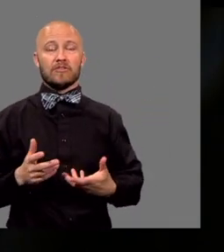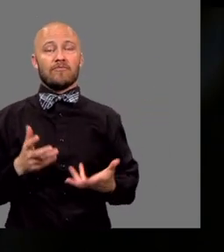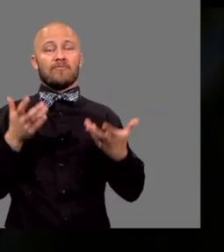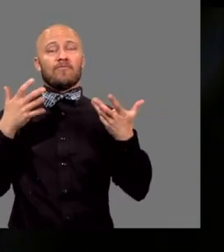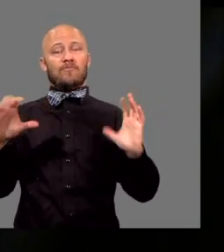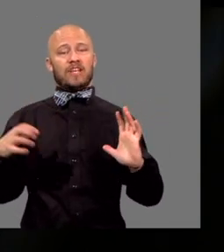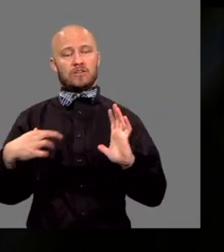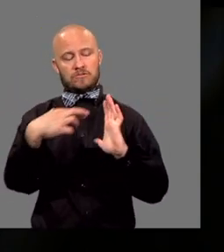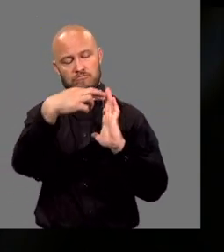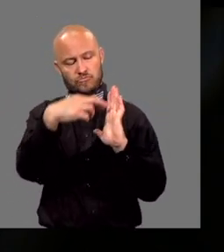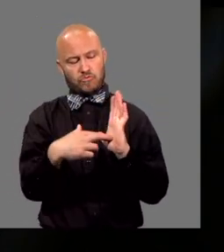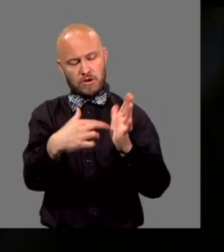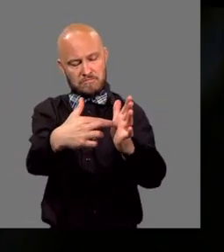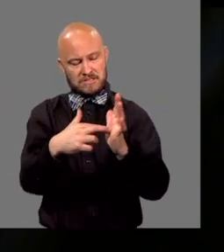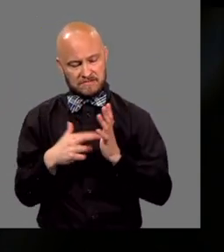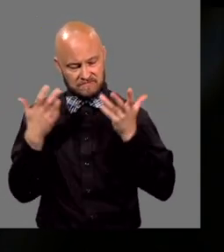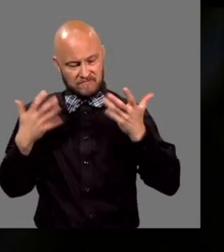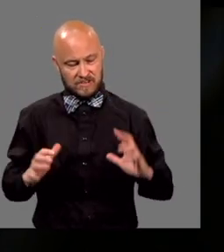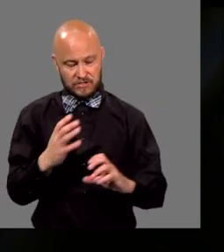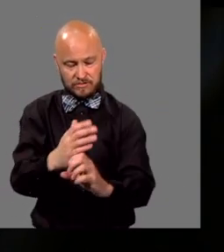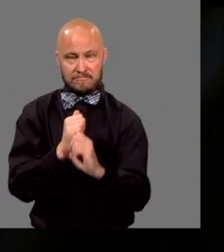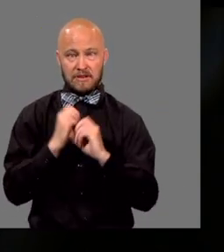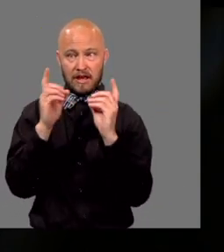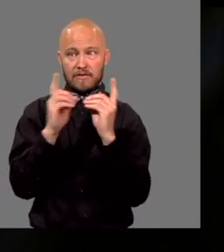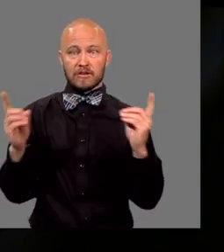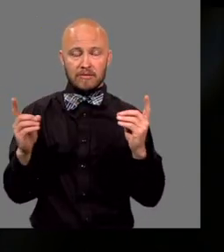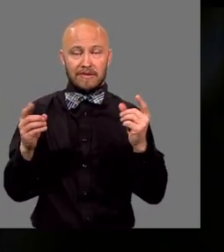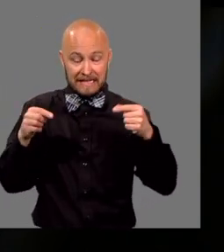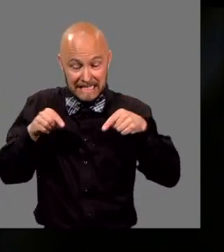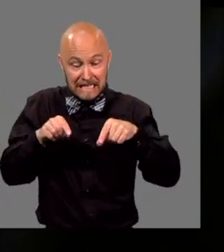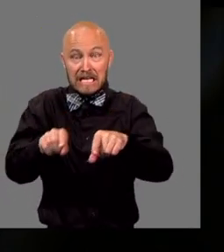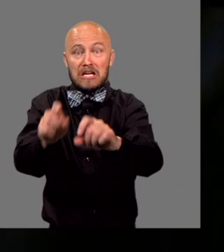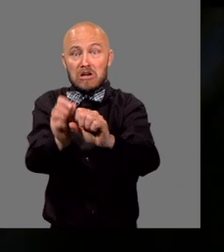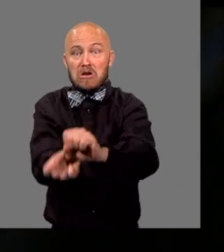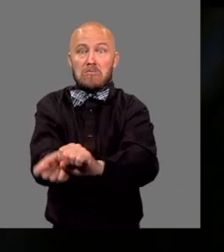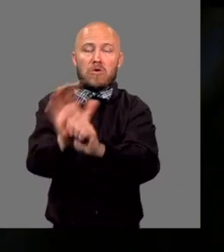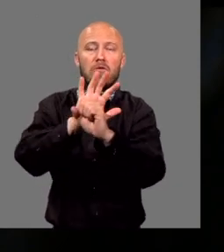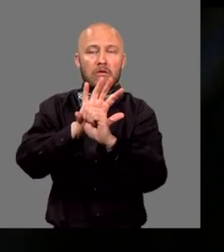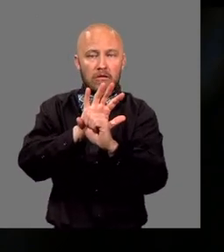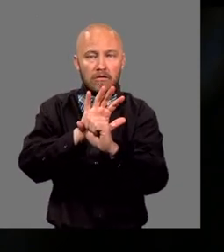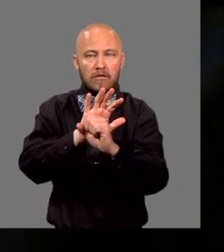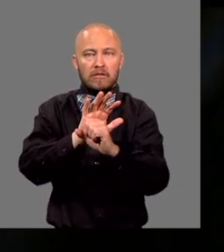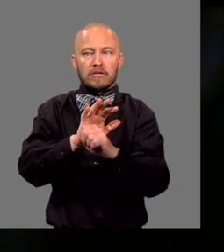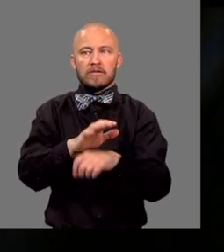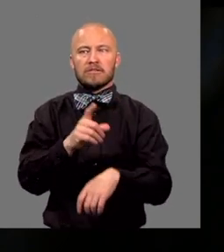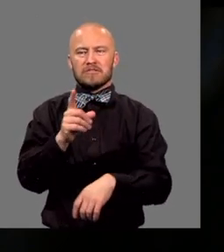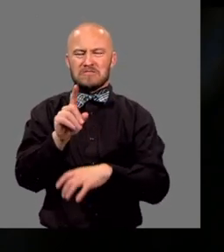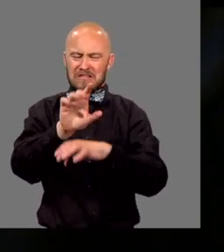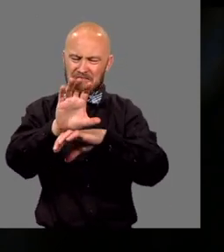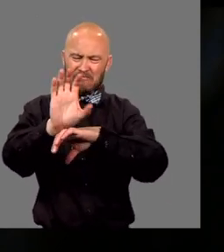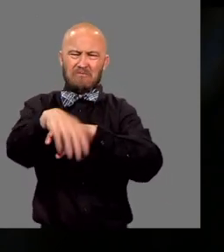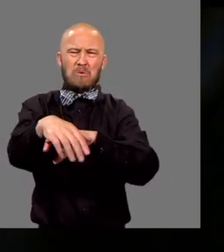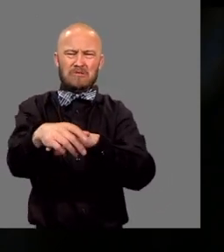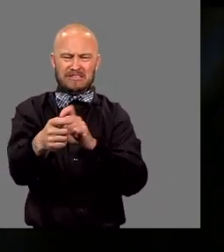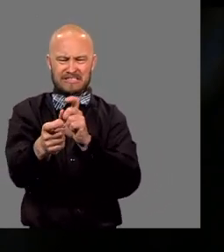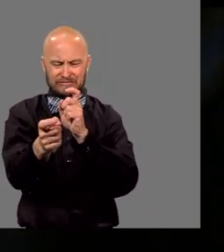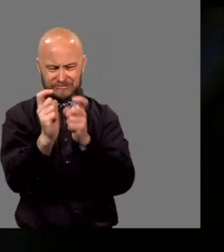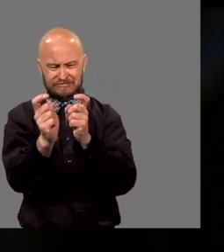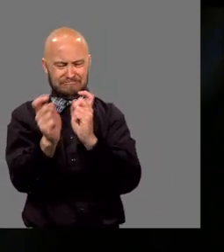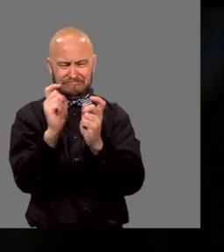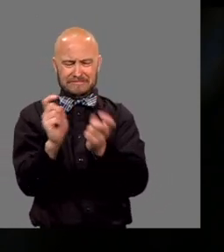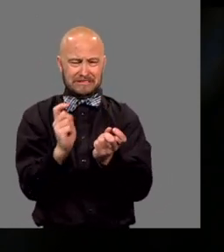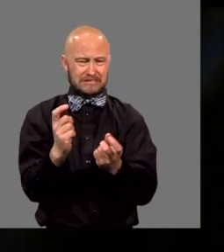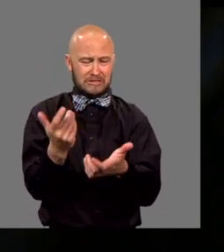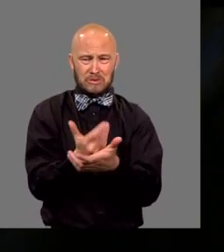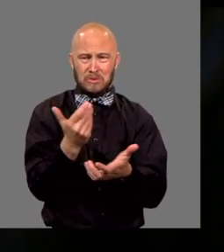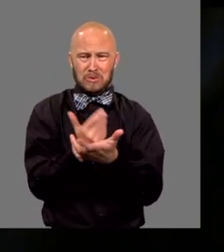the requirements of receiving your degree while living in a global pandemic. You were forced to learn to adapt to